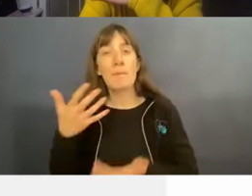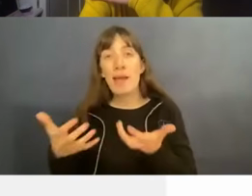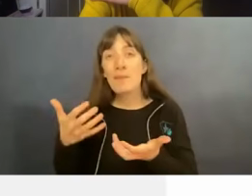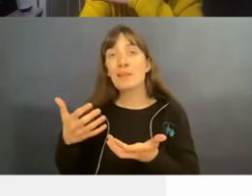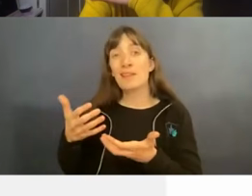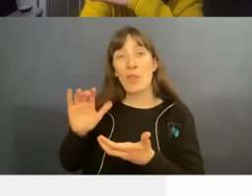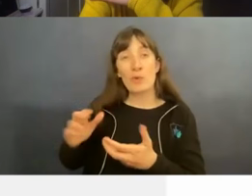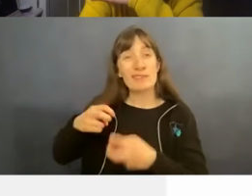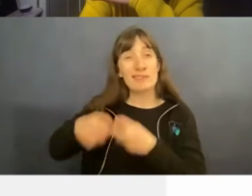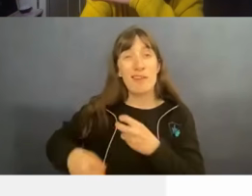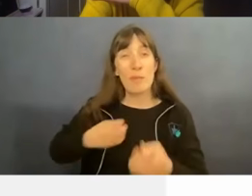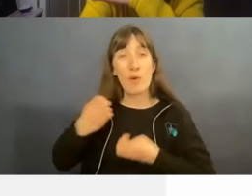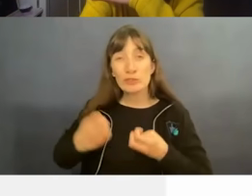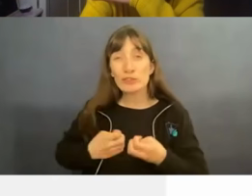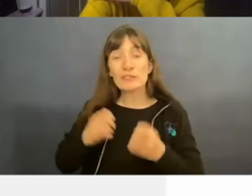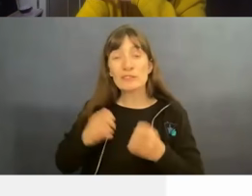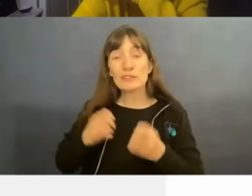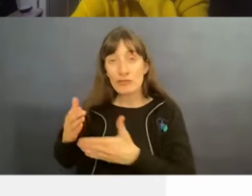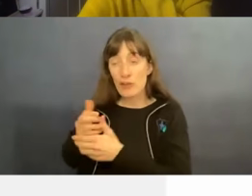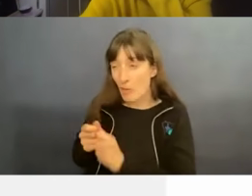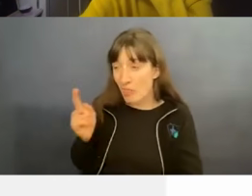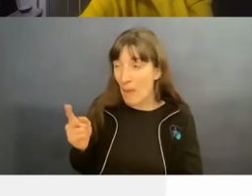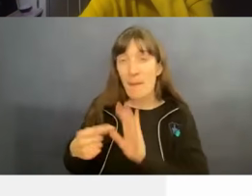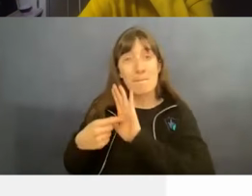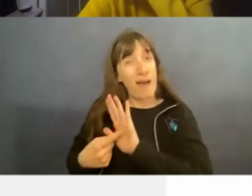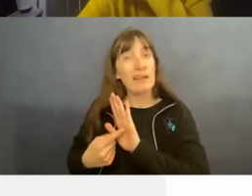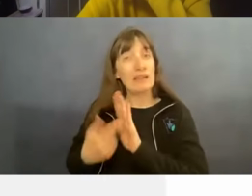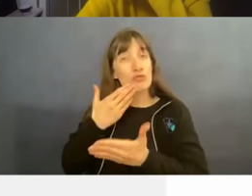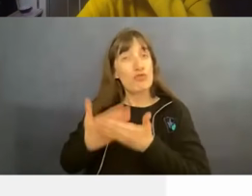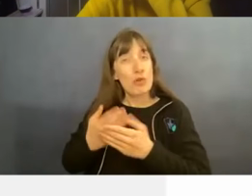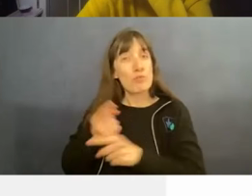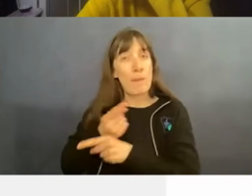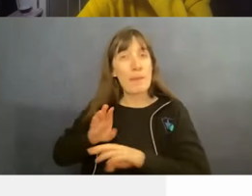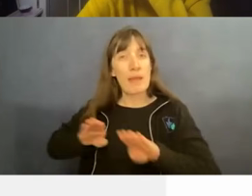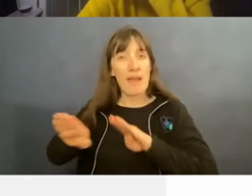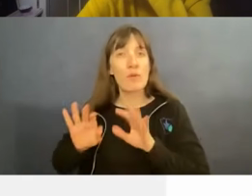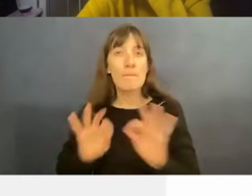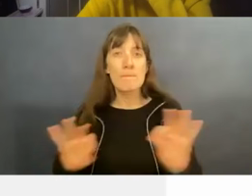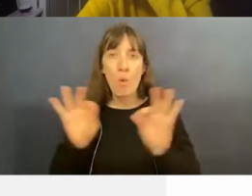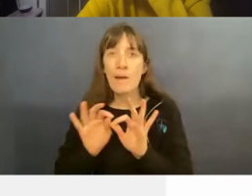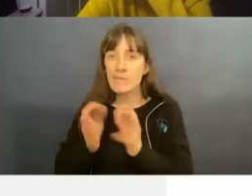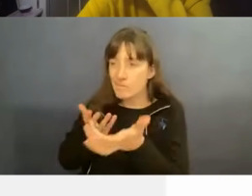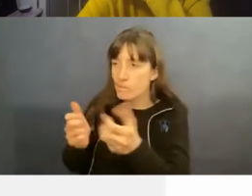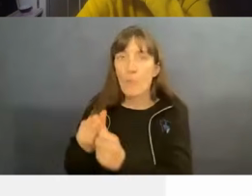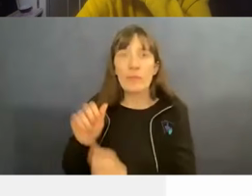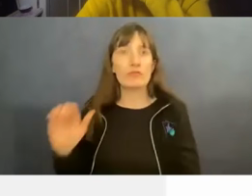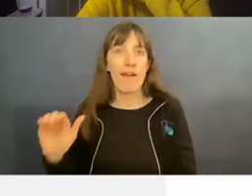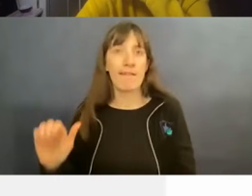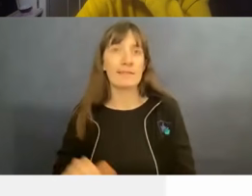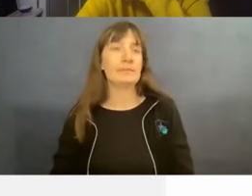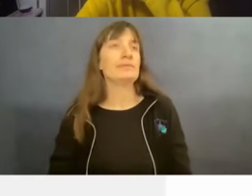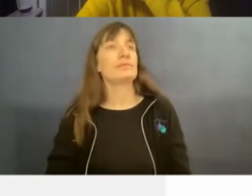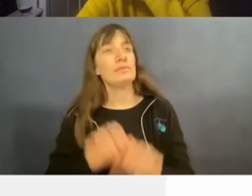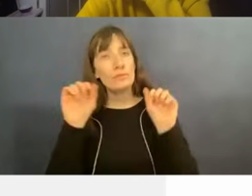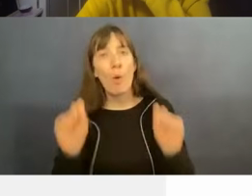difficult emotions, kind of just modeling that for them too. So the main thing with this is we can support them through kind of